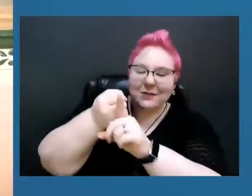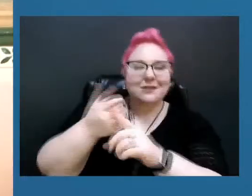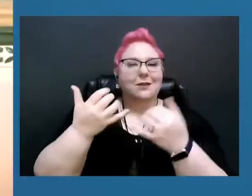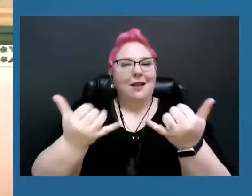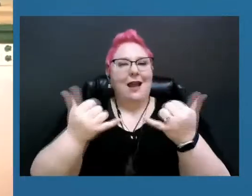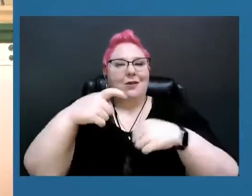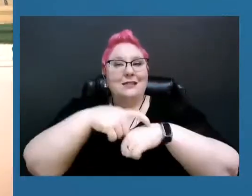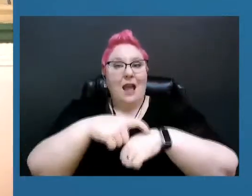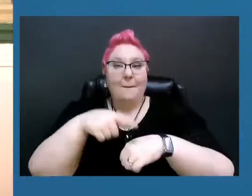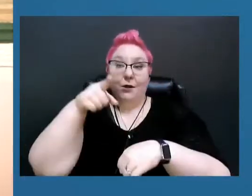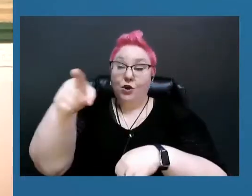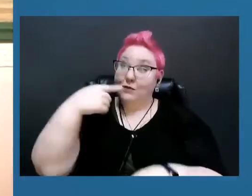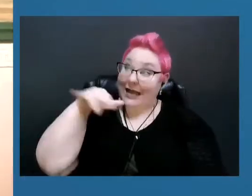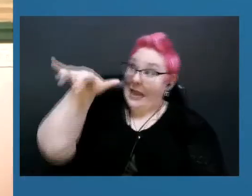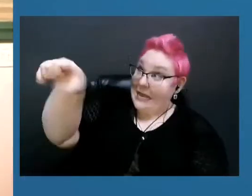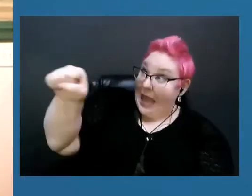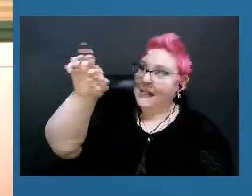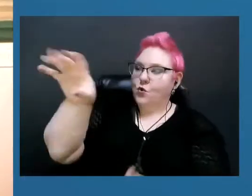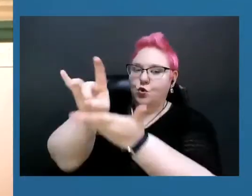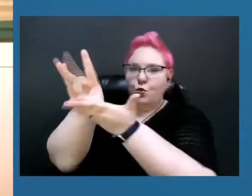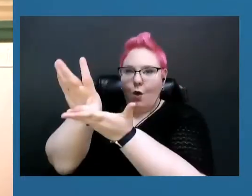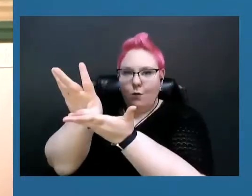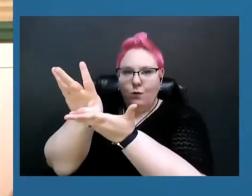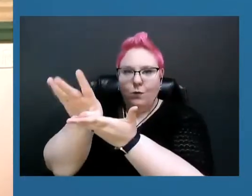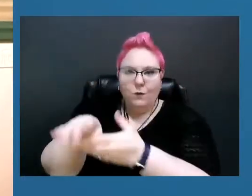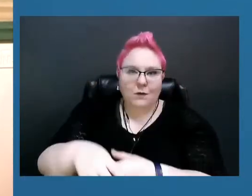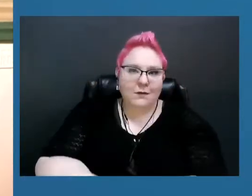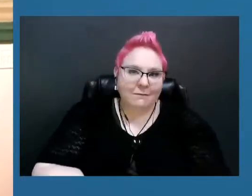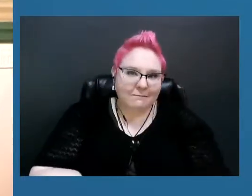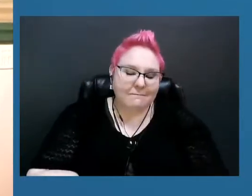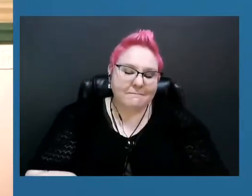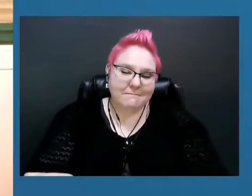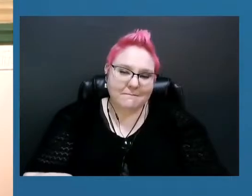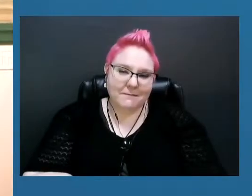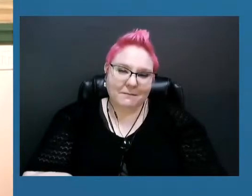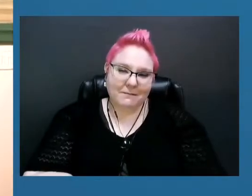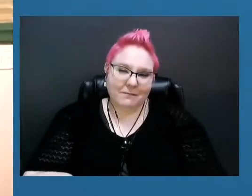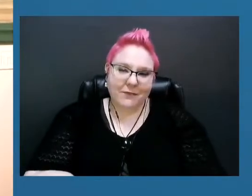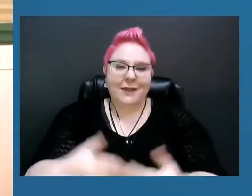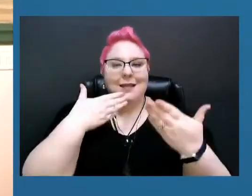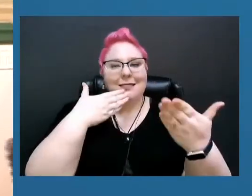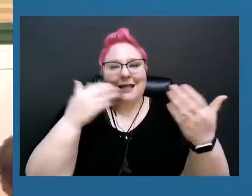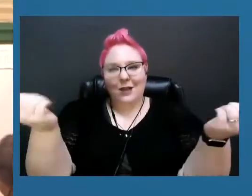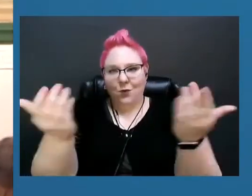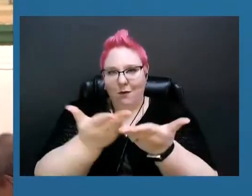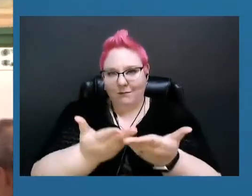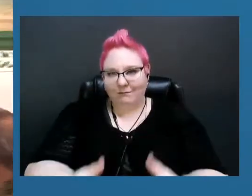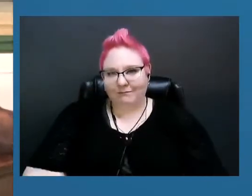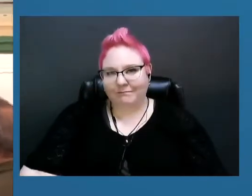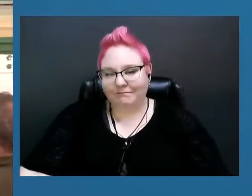you say yes or you go. Thank you, everyone. Thank you.